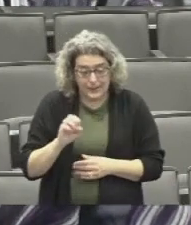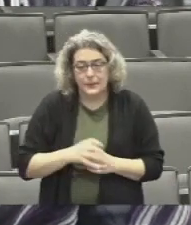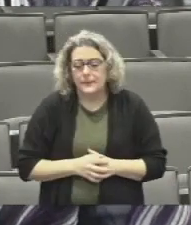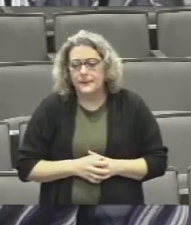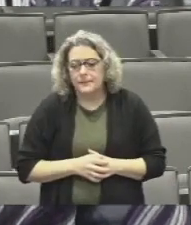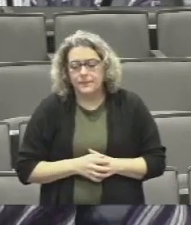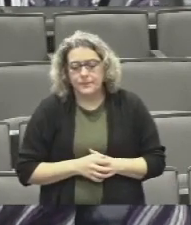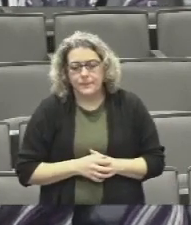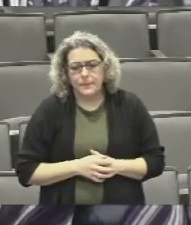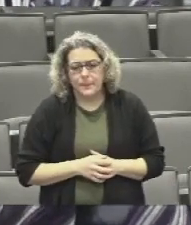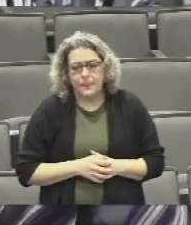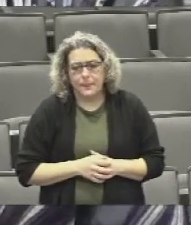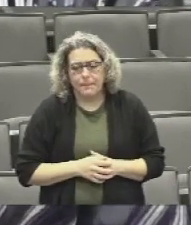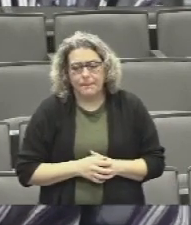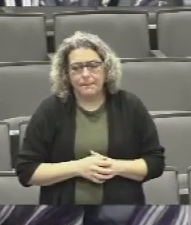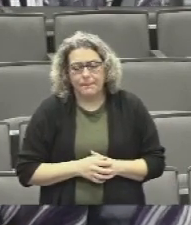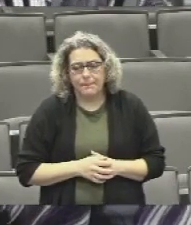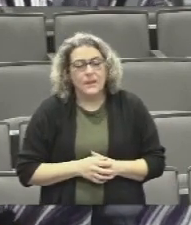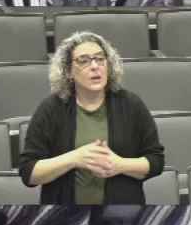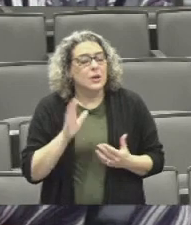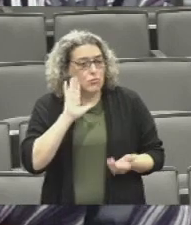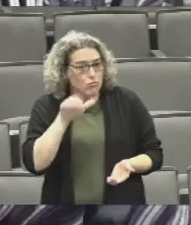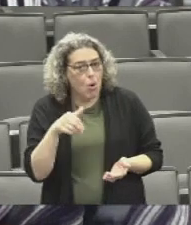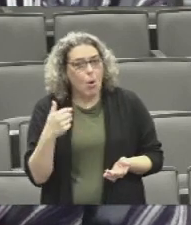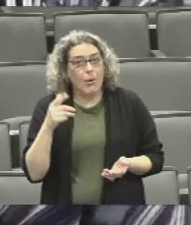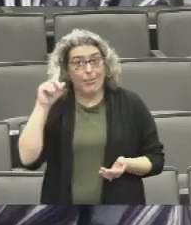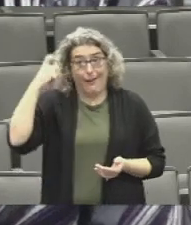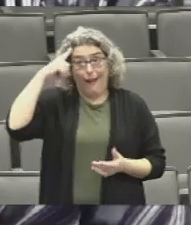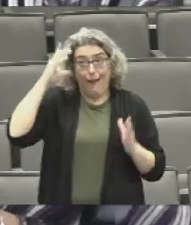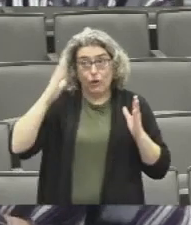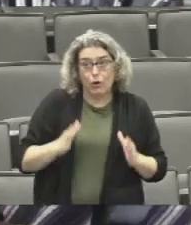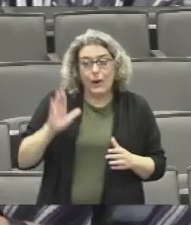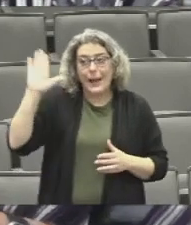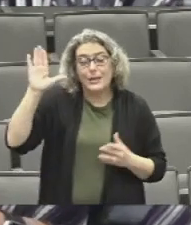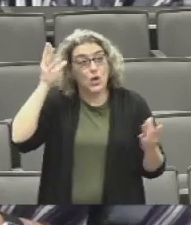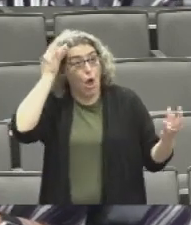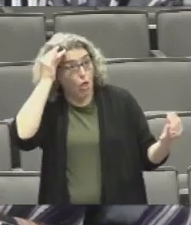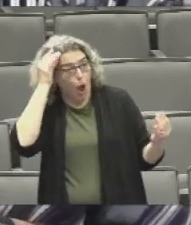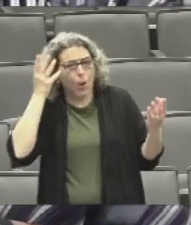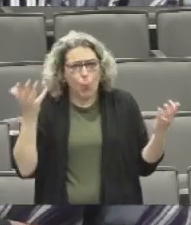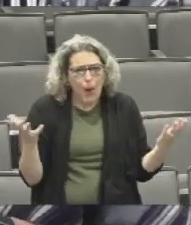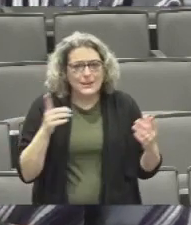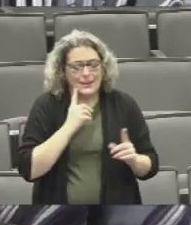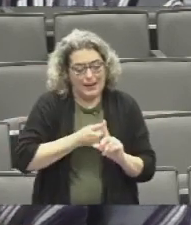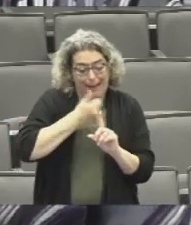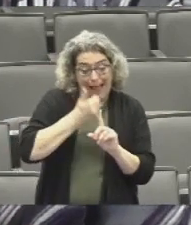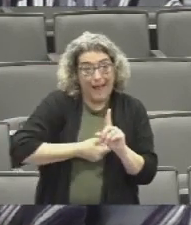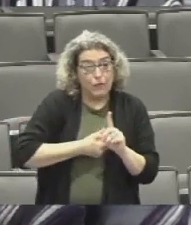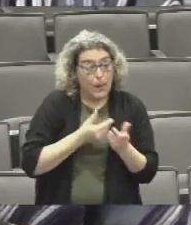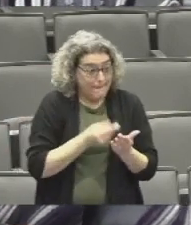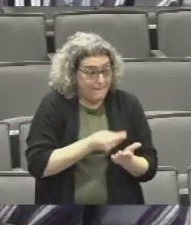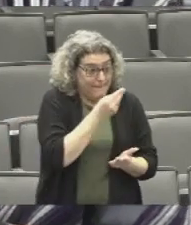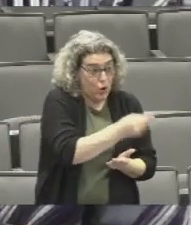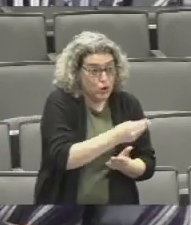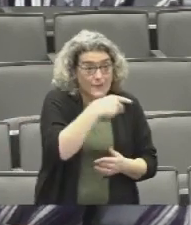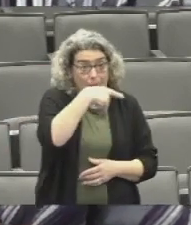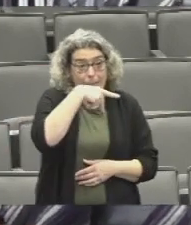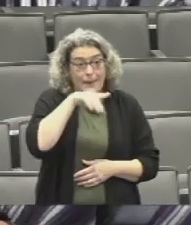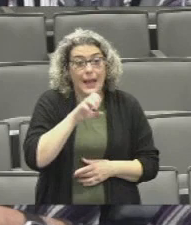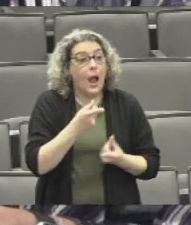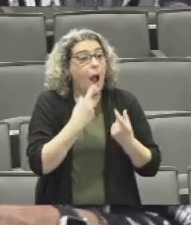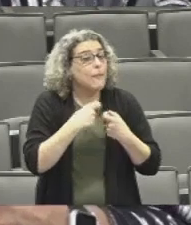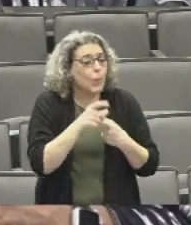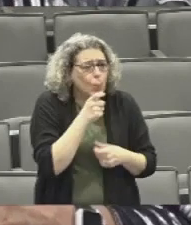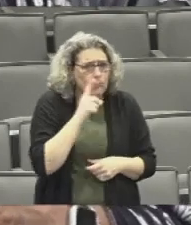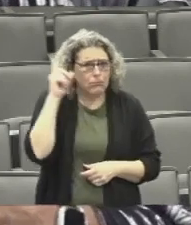the kind of the thought that the governor has. Every PPE purchase comes from the